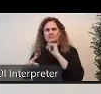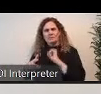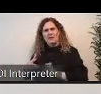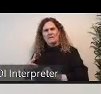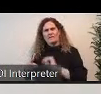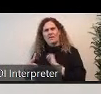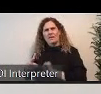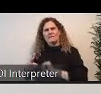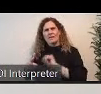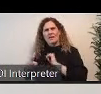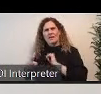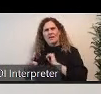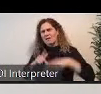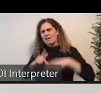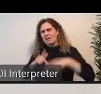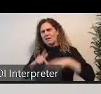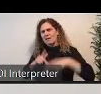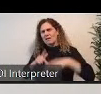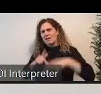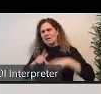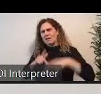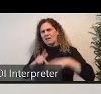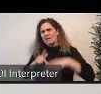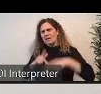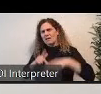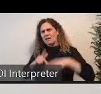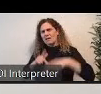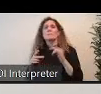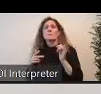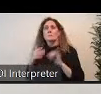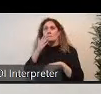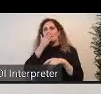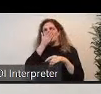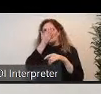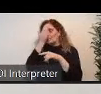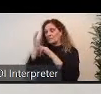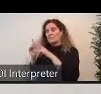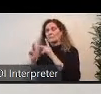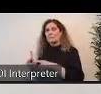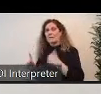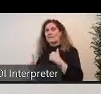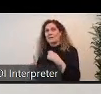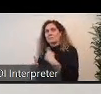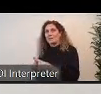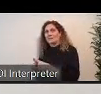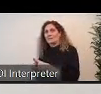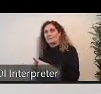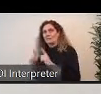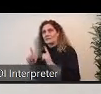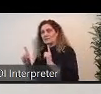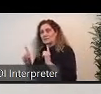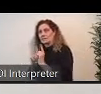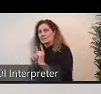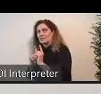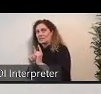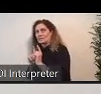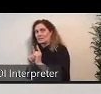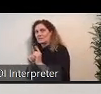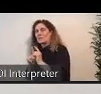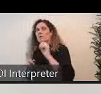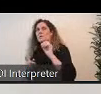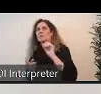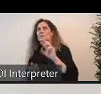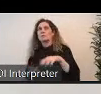that. And then anybody who has close contact with somebody who tests positive, and then anybody certainly who's referred by a healthcare provider or one of our public